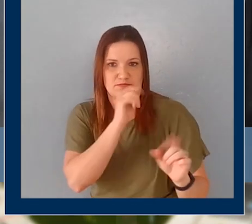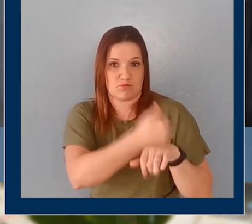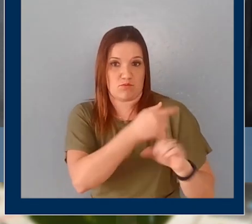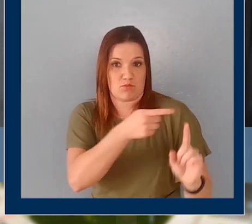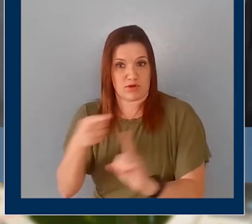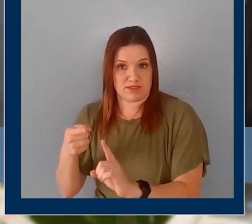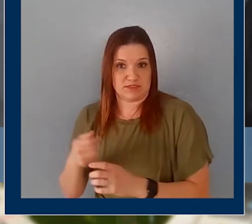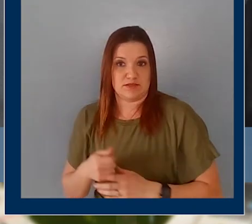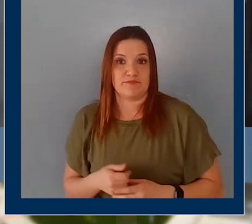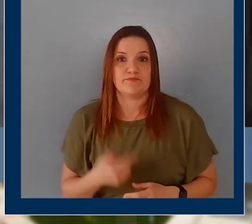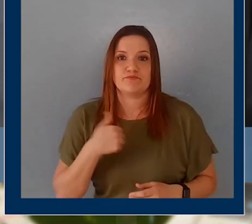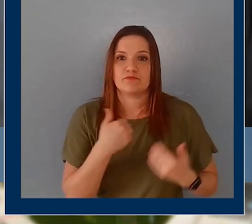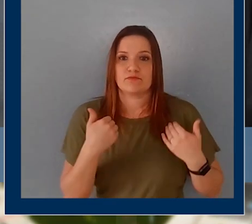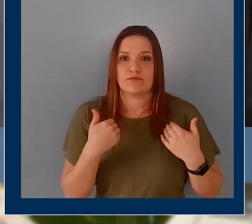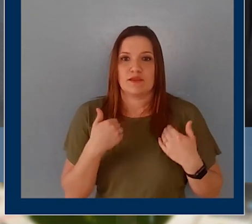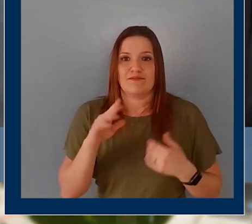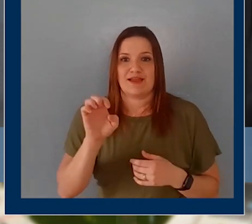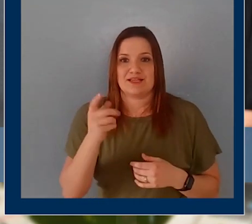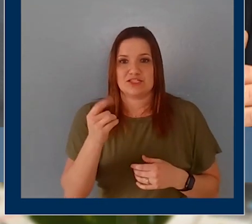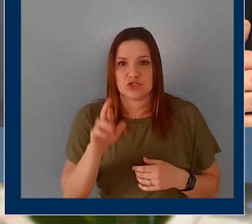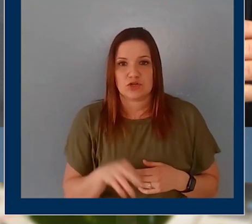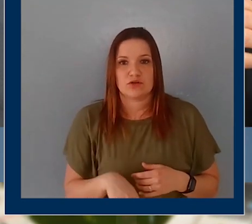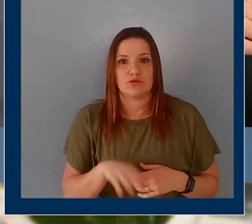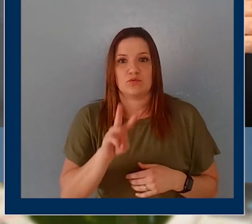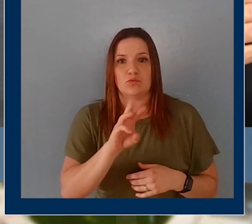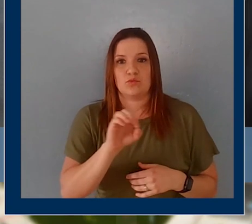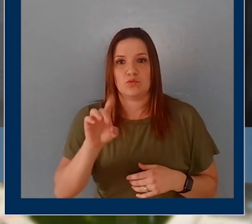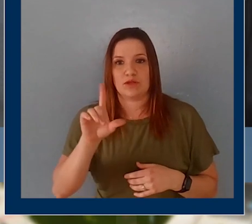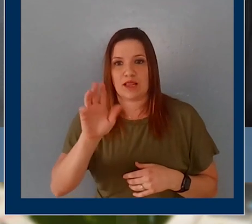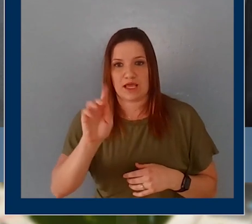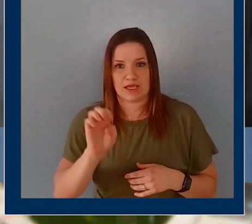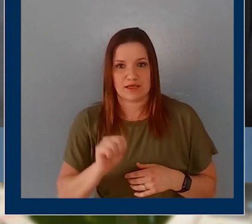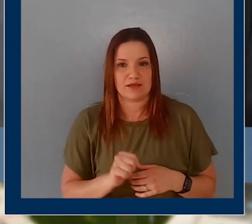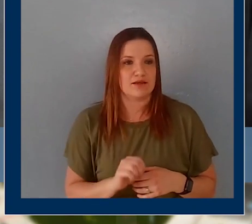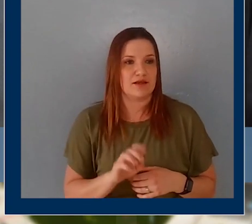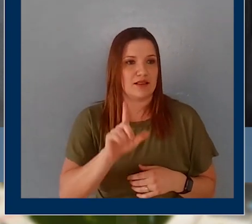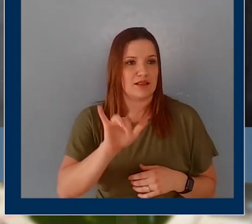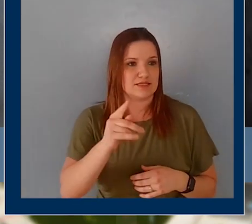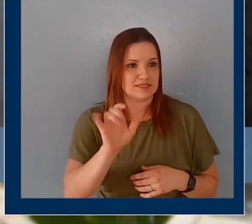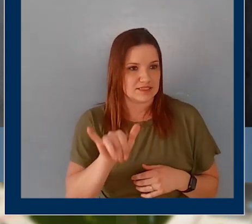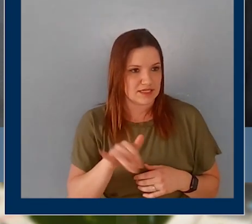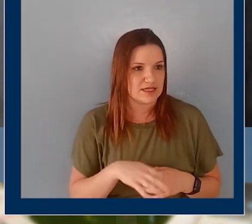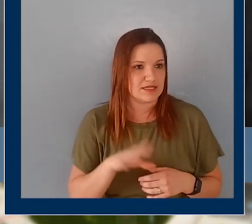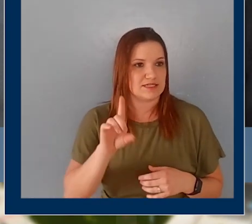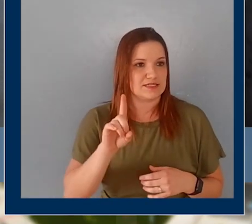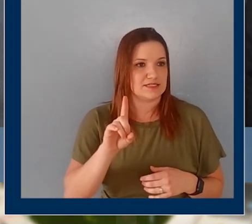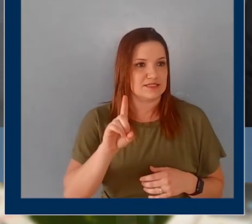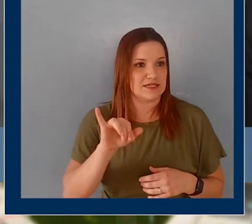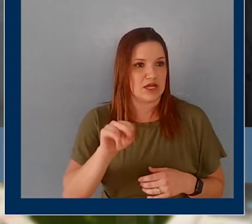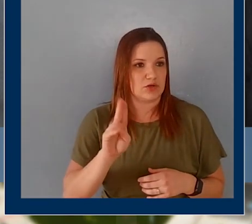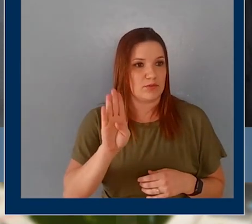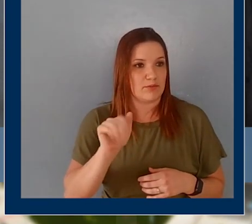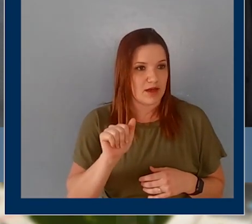be vaccination points. So we'll have it in Exeter and Woodlake and Lindsay